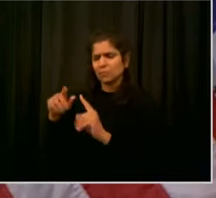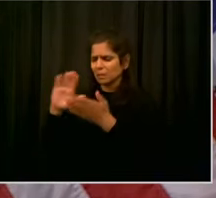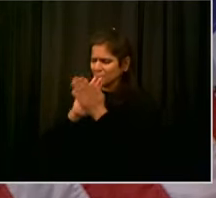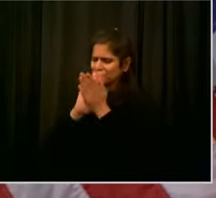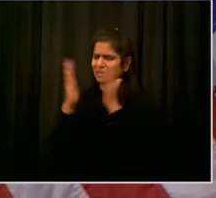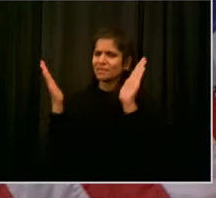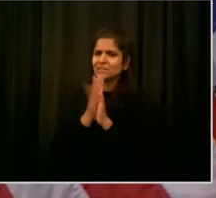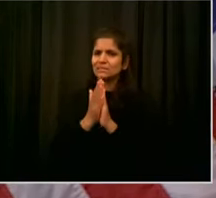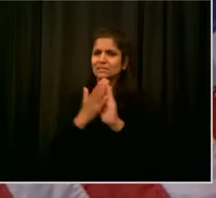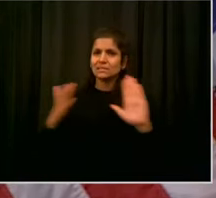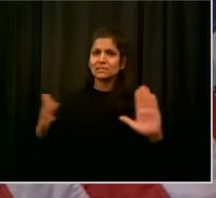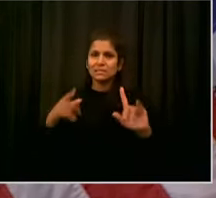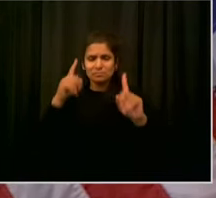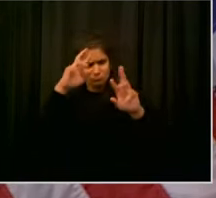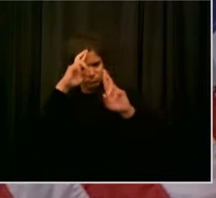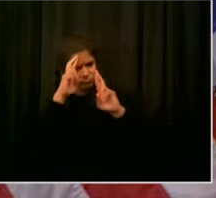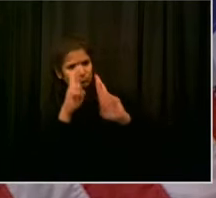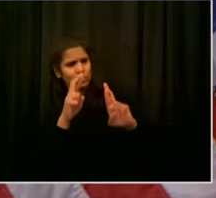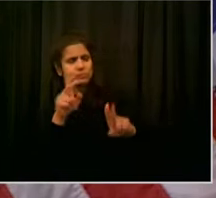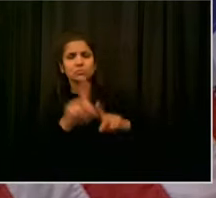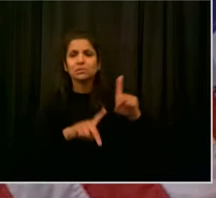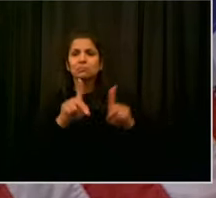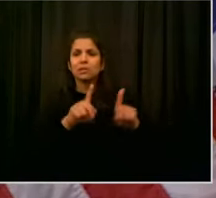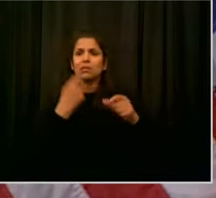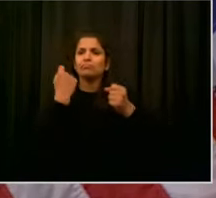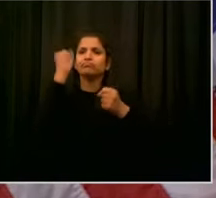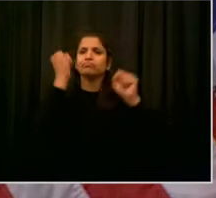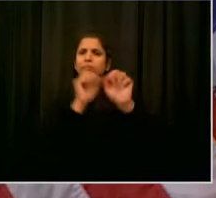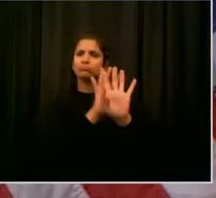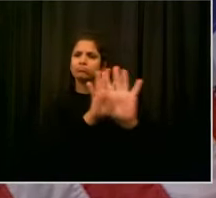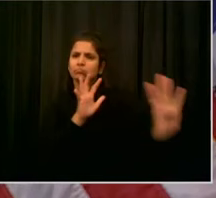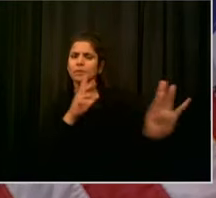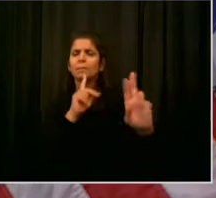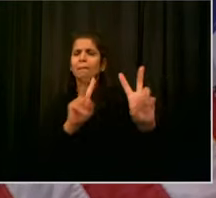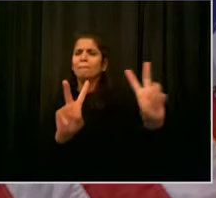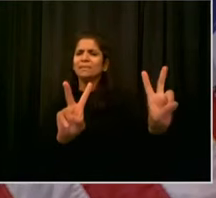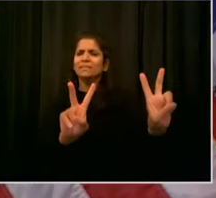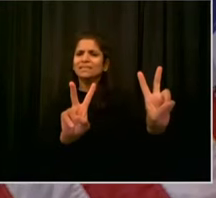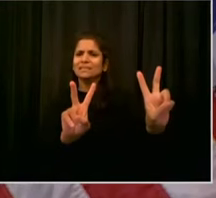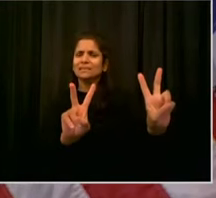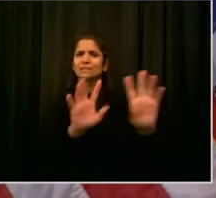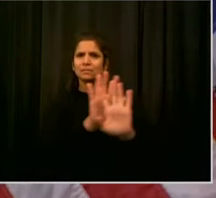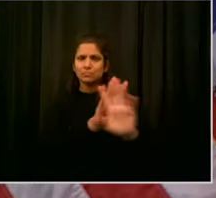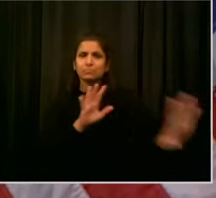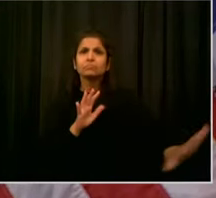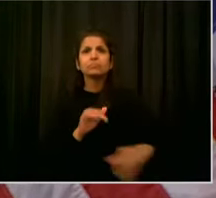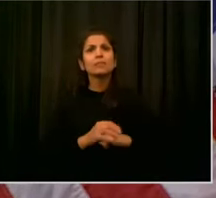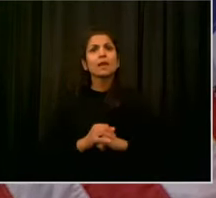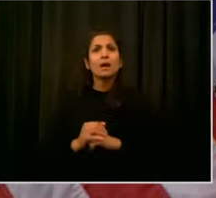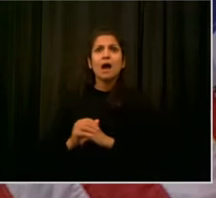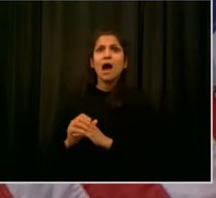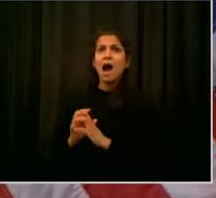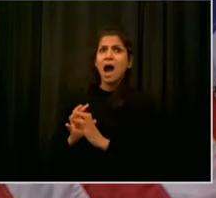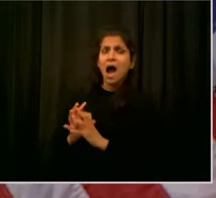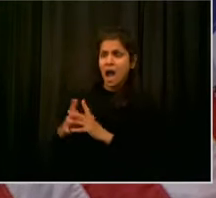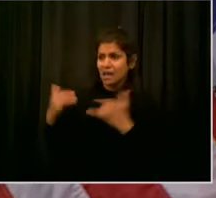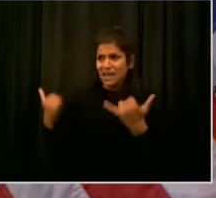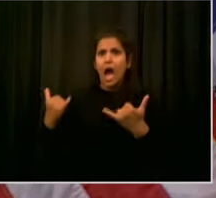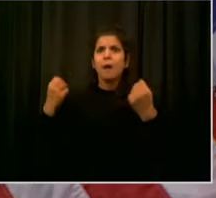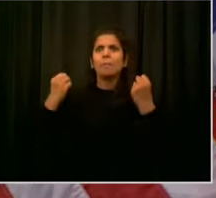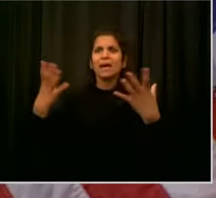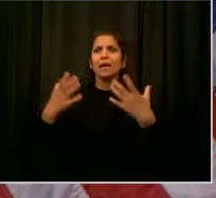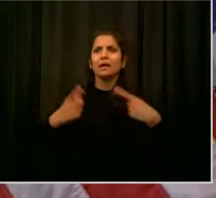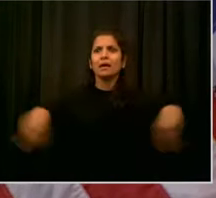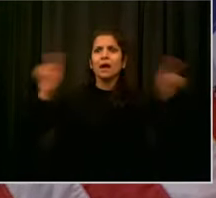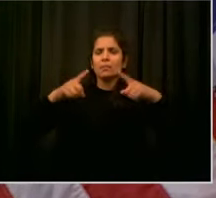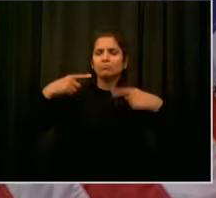peacefully protest. He was adamant about the fact that people were hurting. It was a moment of pain as people saw a horrendous injustice, and